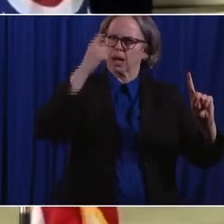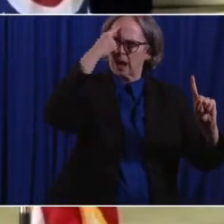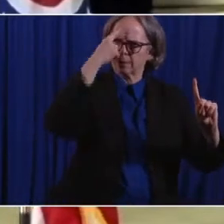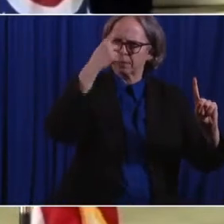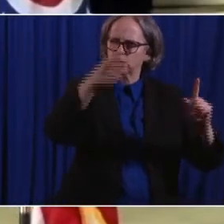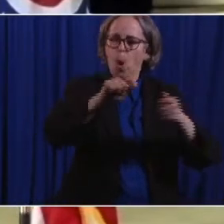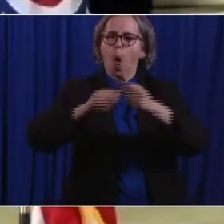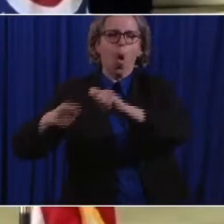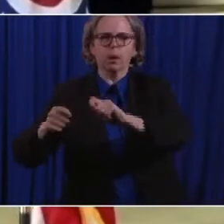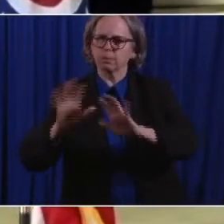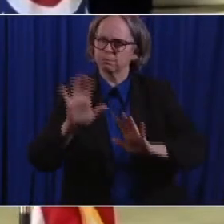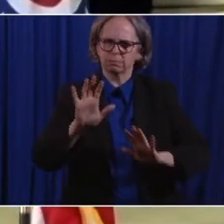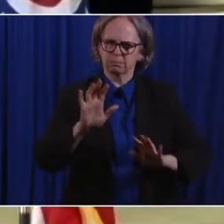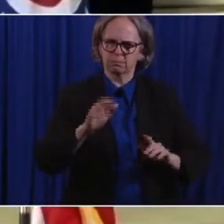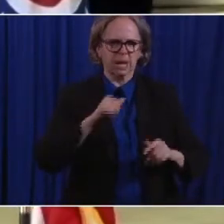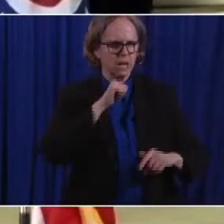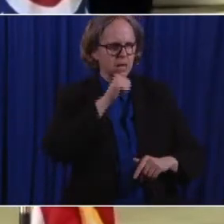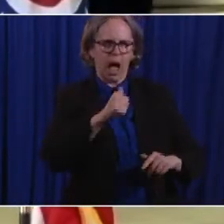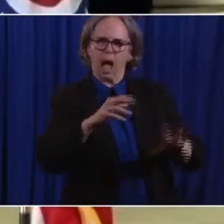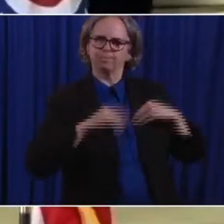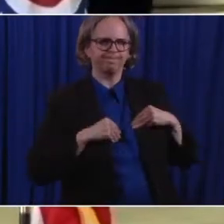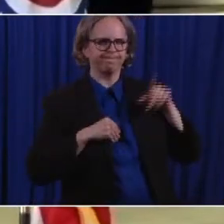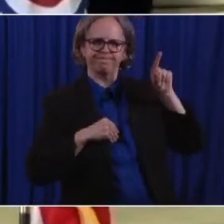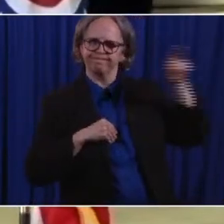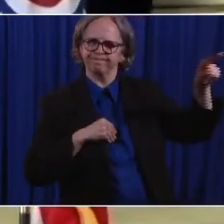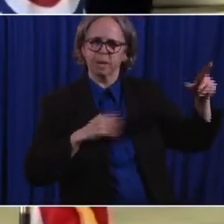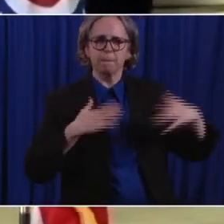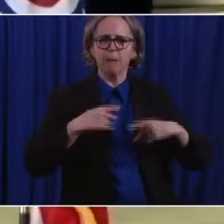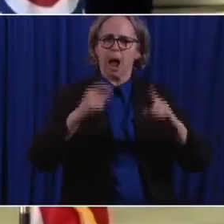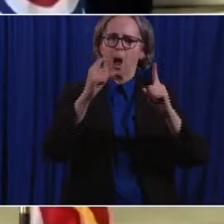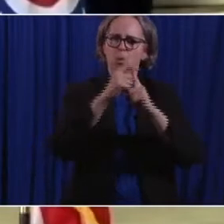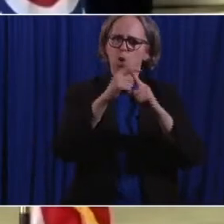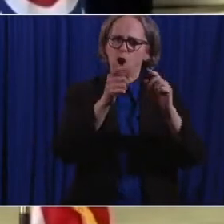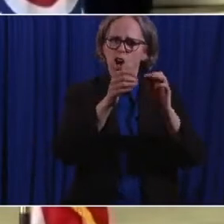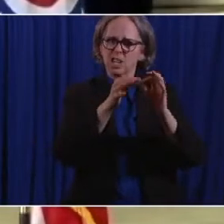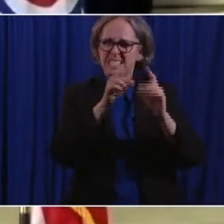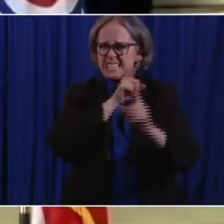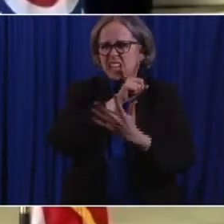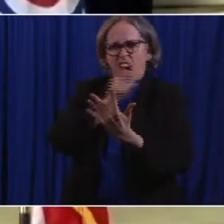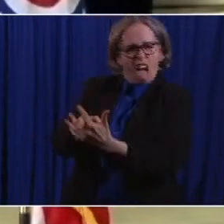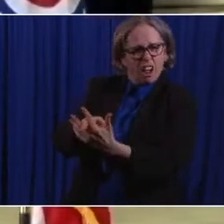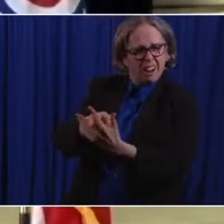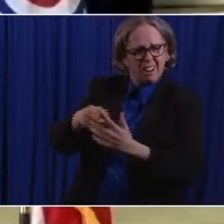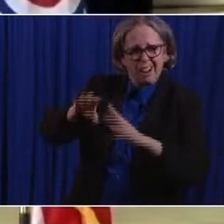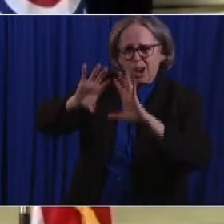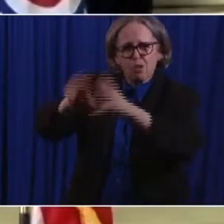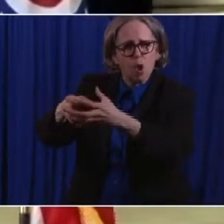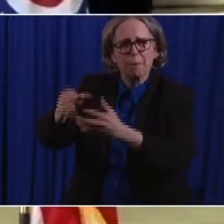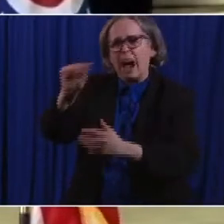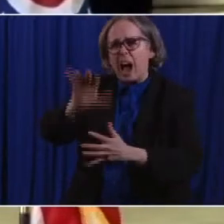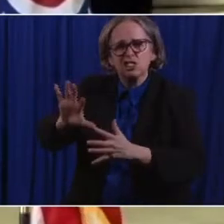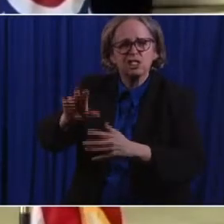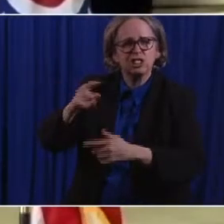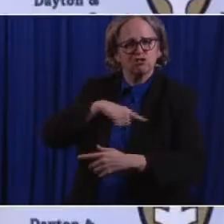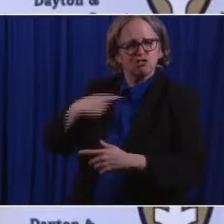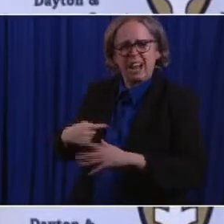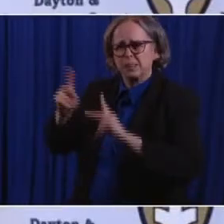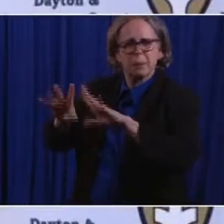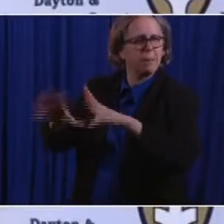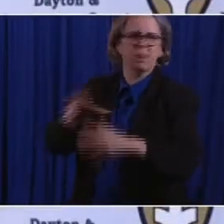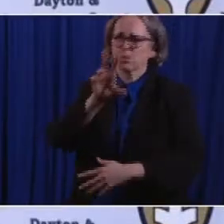any ethnicity, and hopefully these conversations get a chance to clear all those things up.